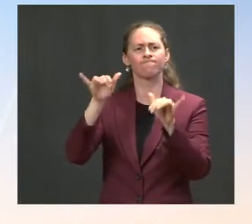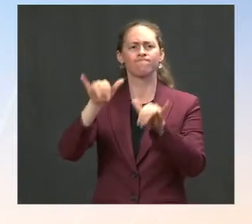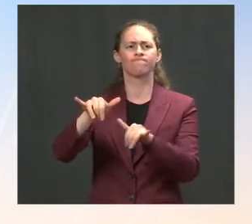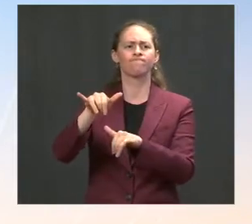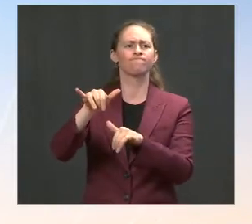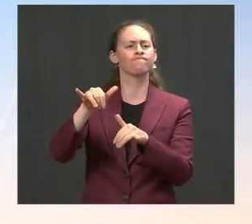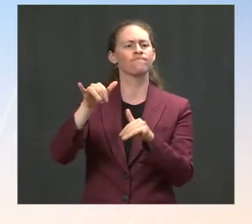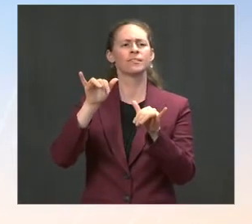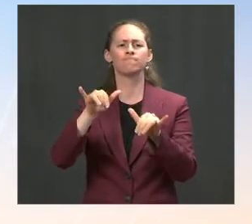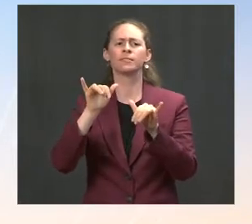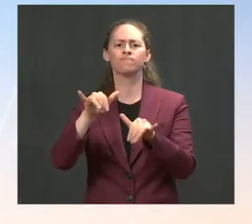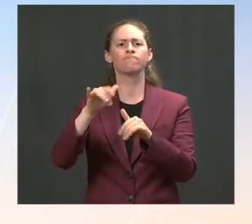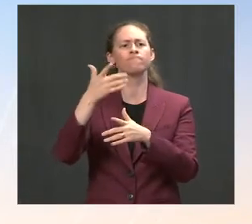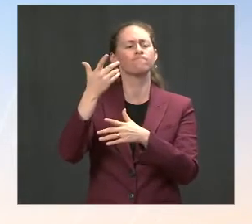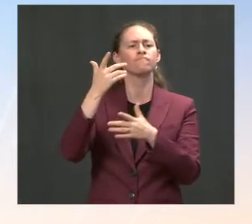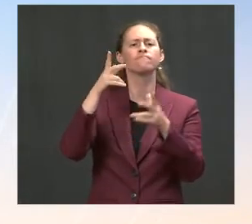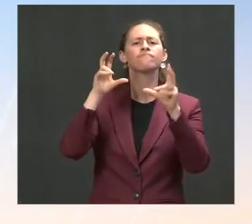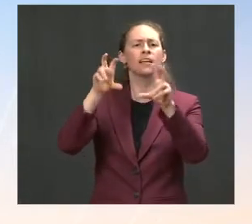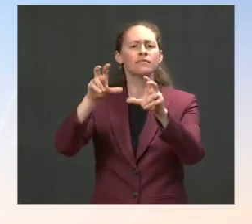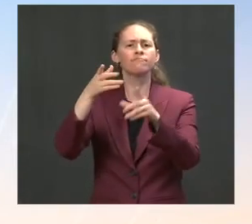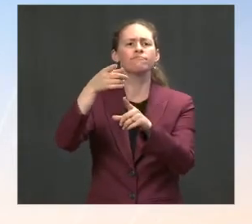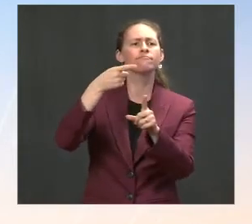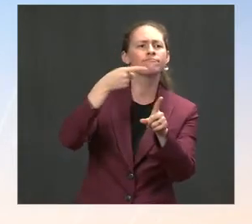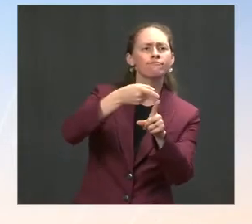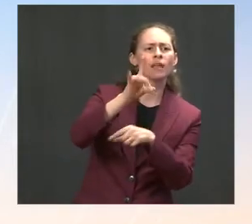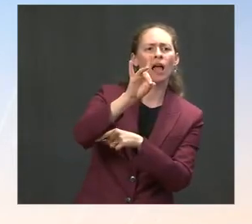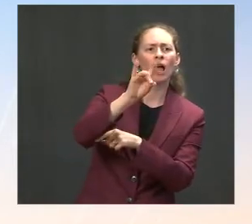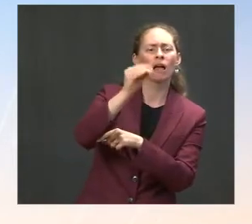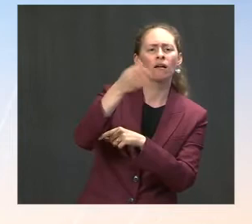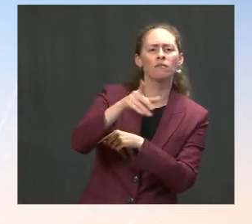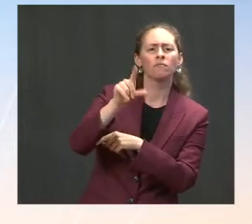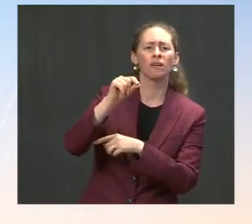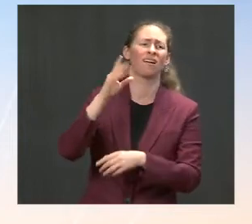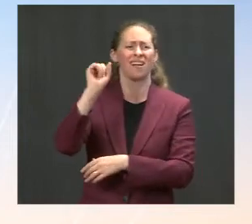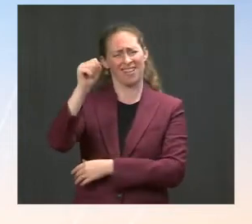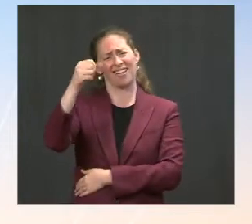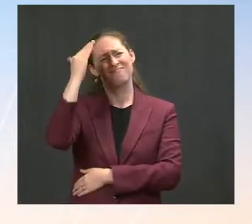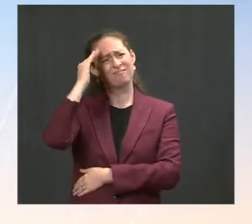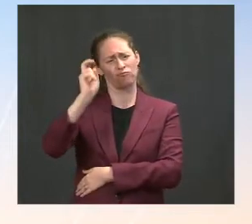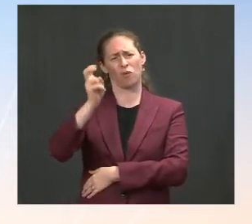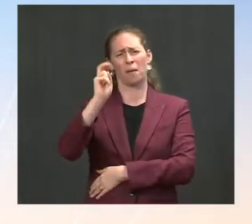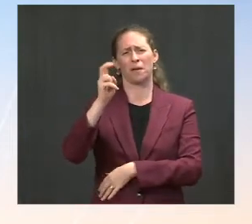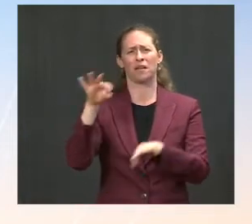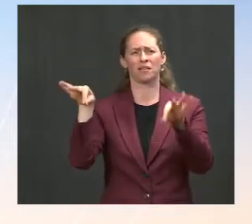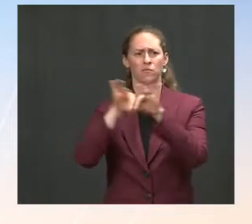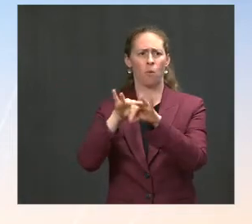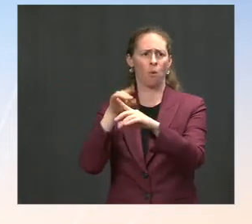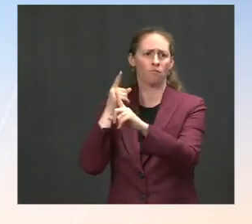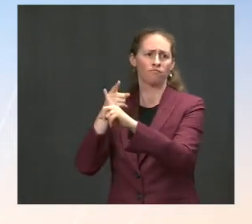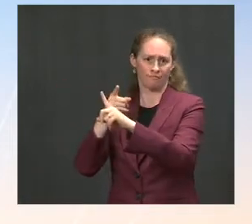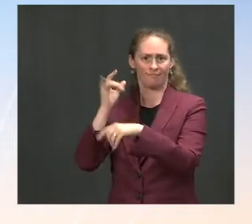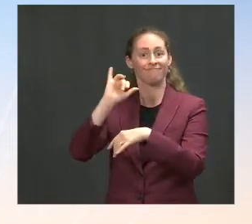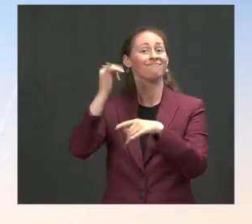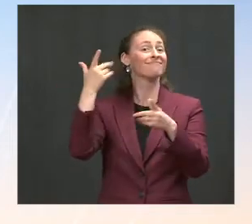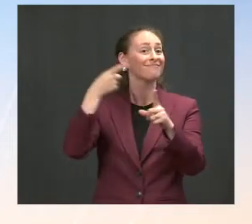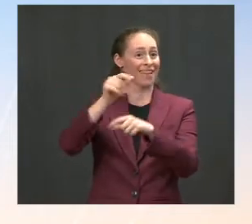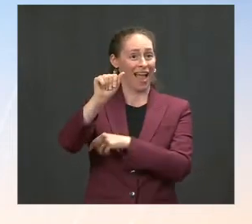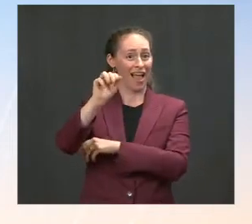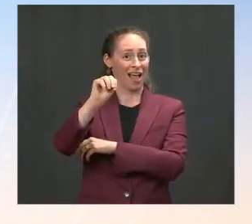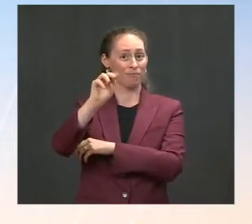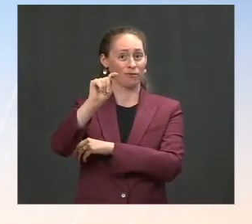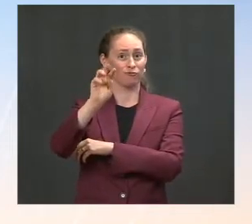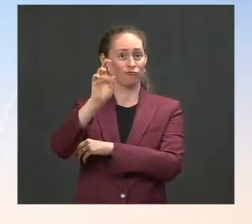split? Well, transit funding is obviously extremely important to the president, the MTAC president, as we may call him, but we